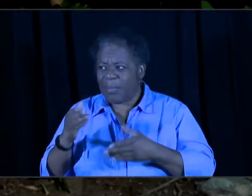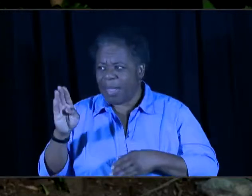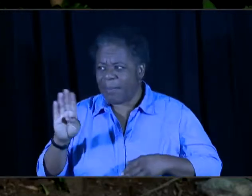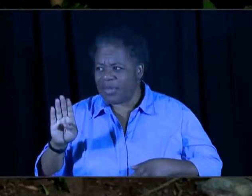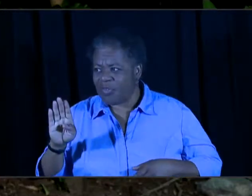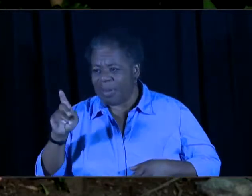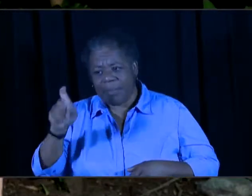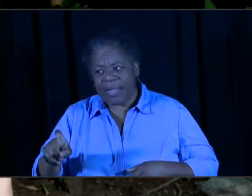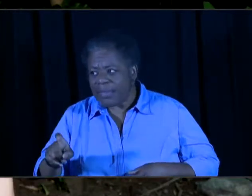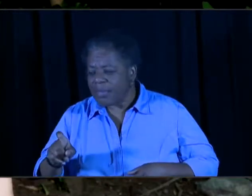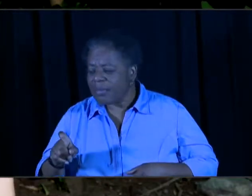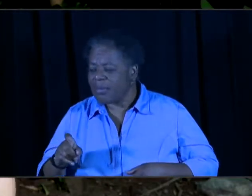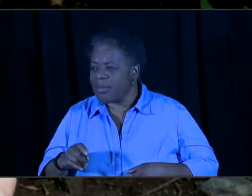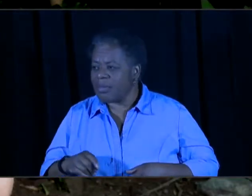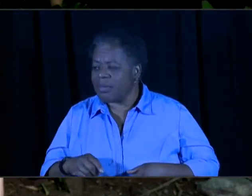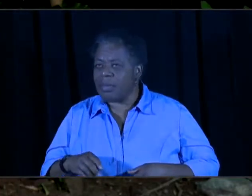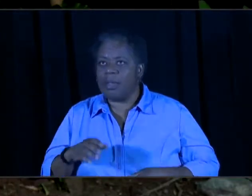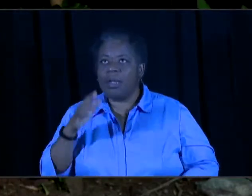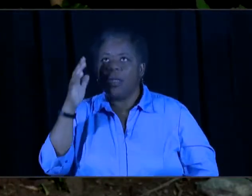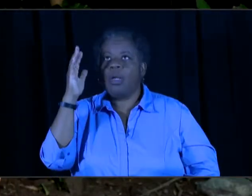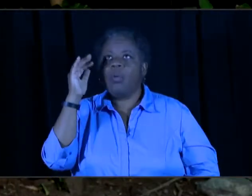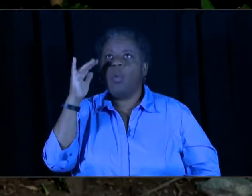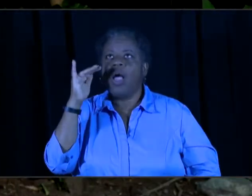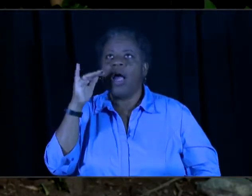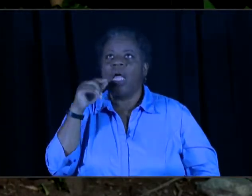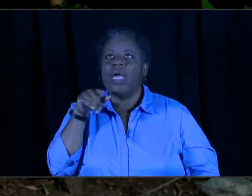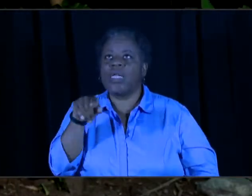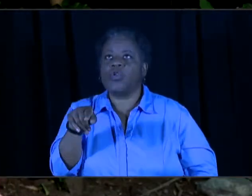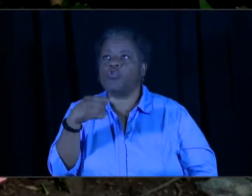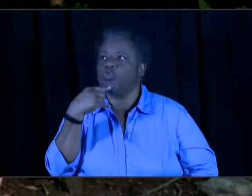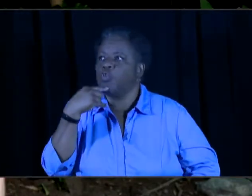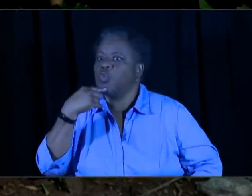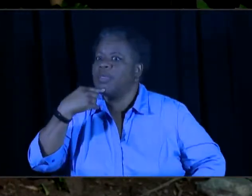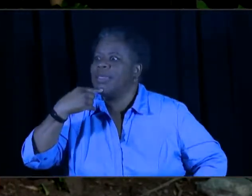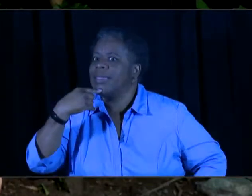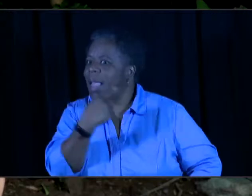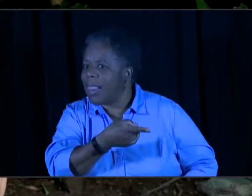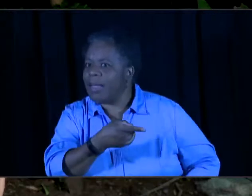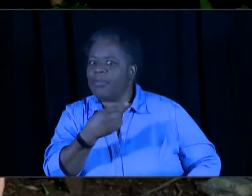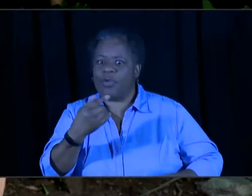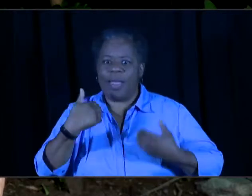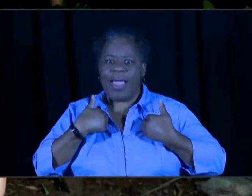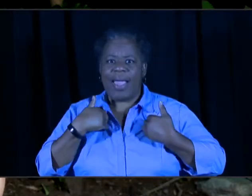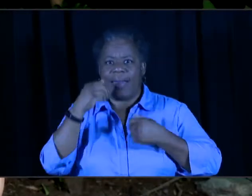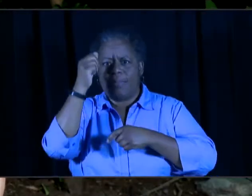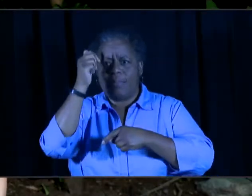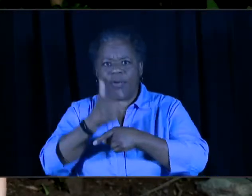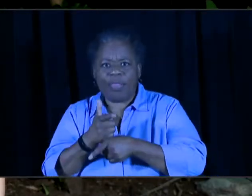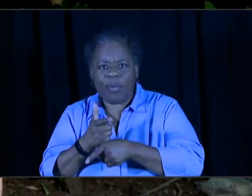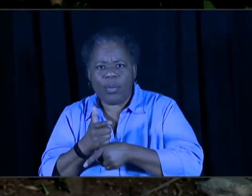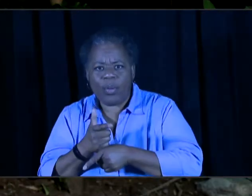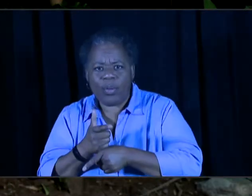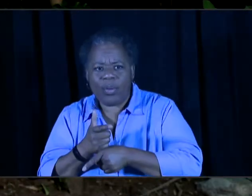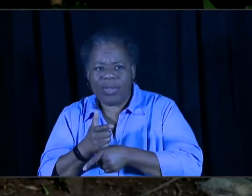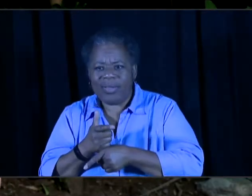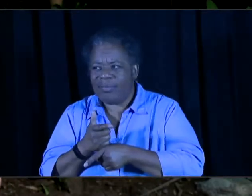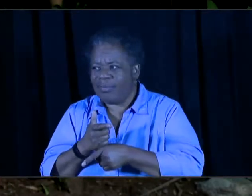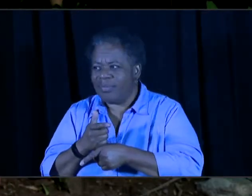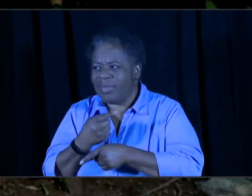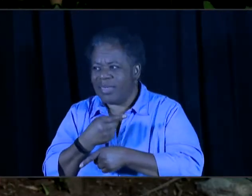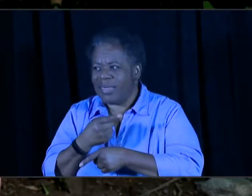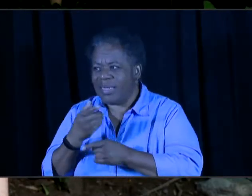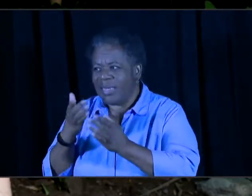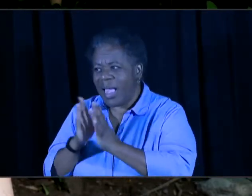brother." "Why on earth," Jacob fumed, "did you even tell him you had another brother?" "He asked,"